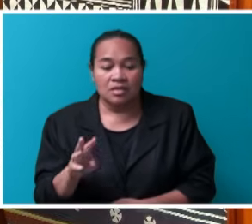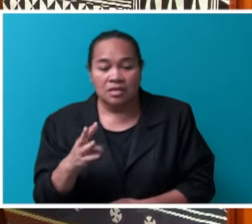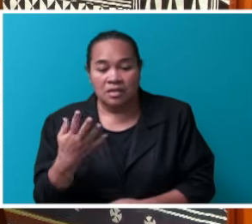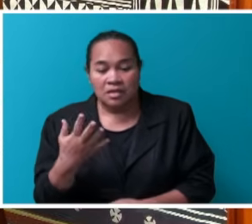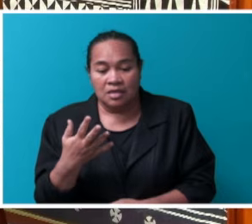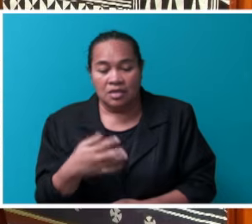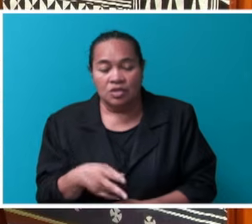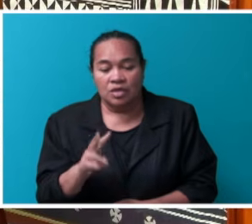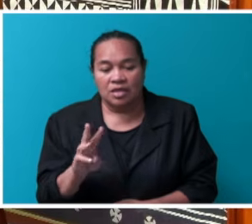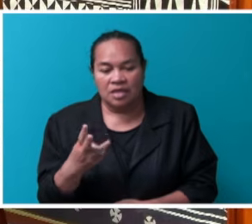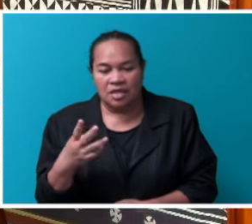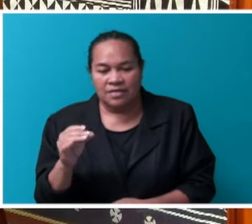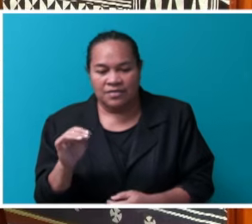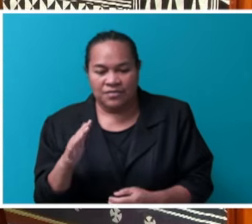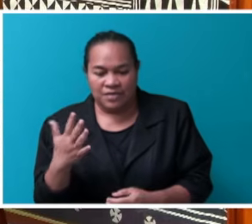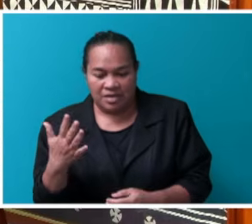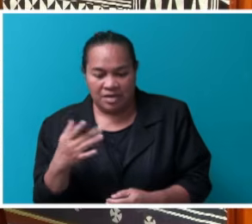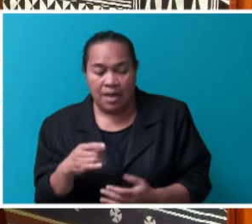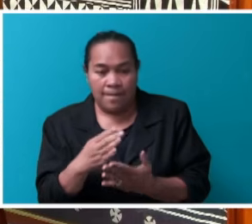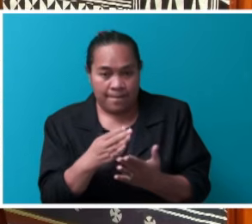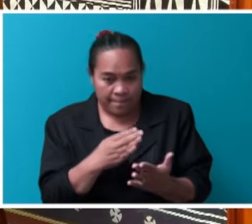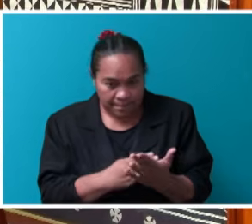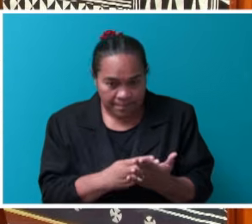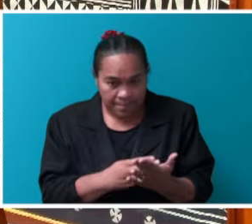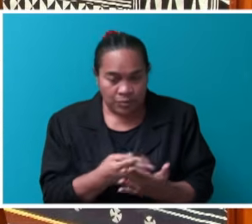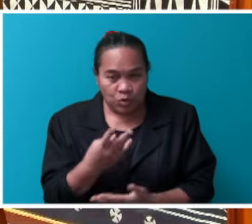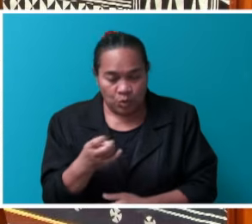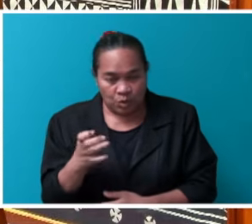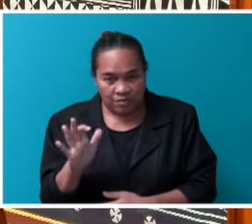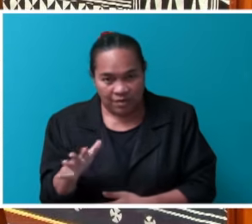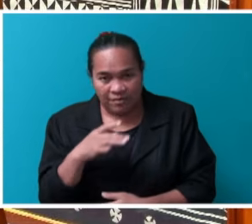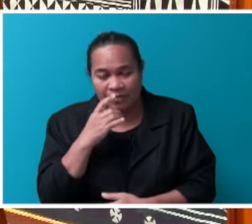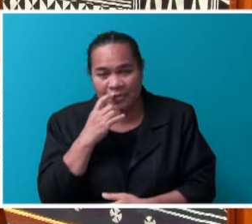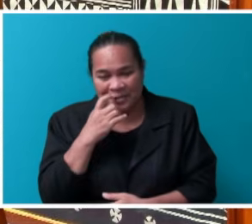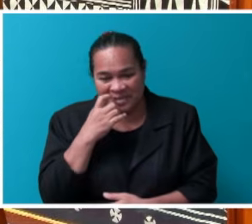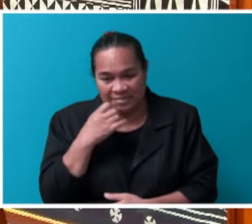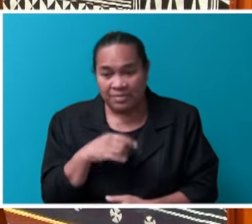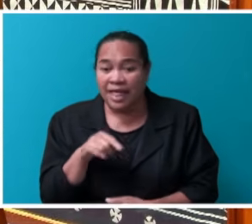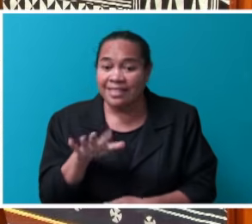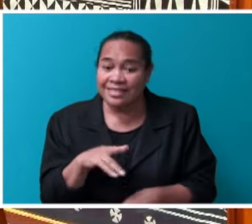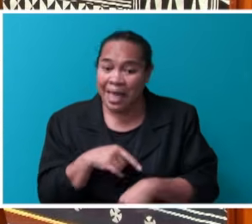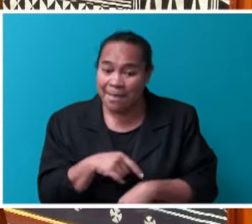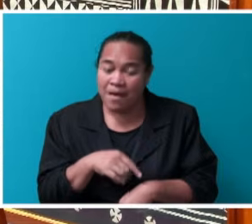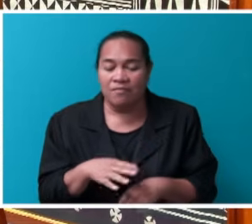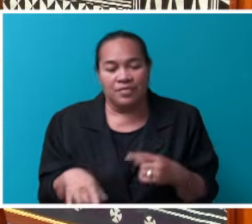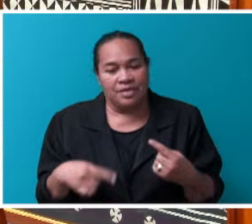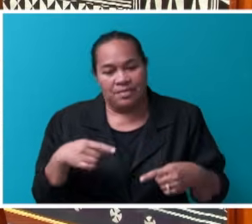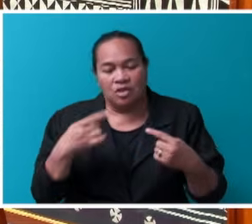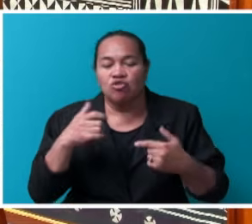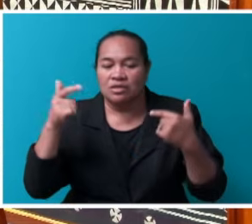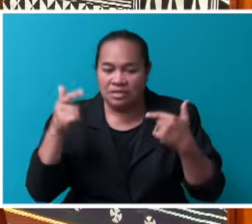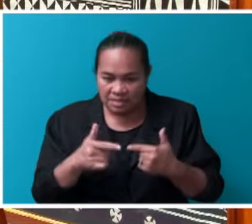2025-2026 Appropriation Bill 2025, and that the time for the debate be limited to